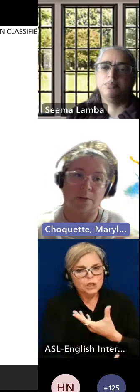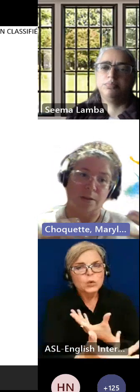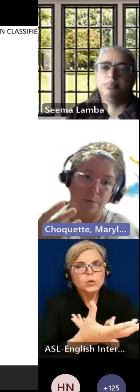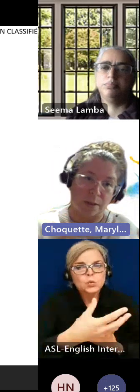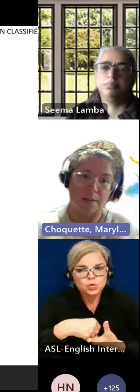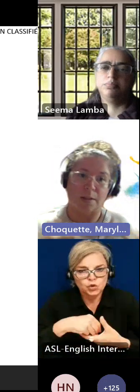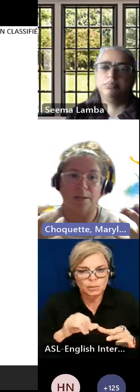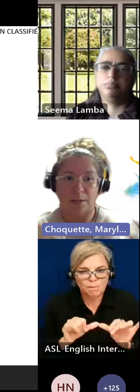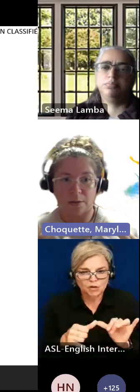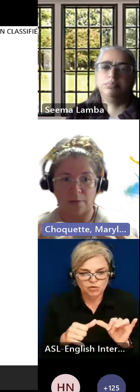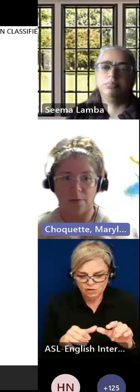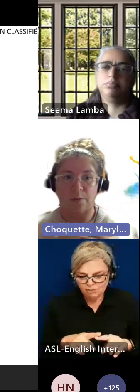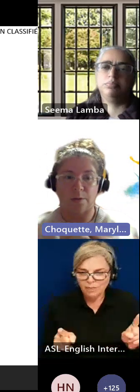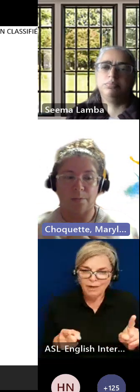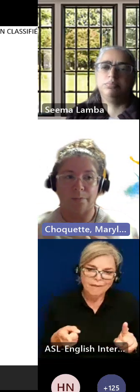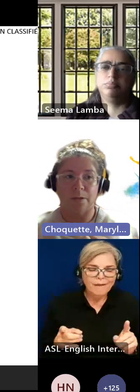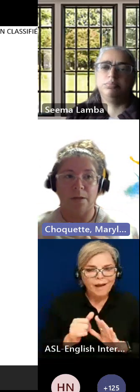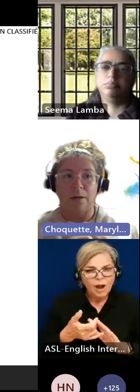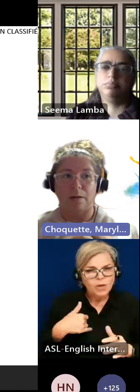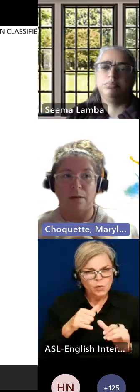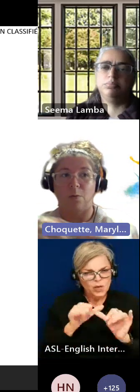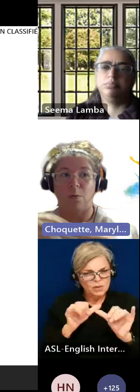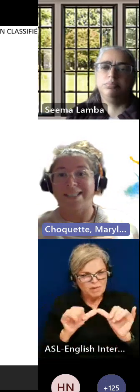effective. Yes, there's the PSCS and all those